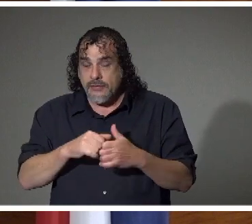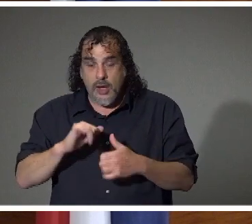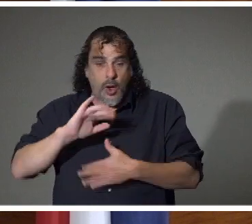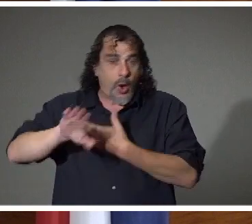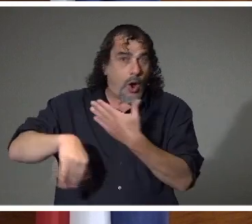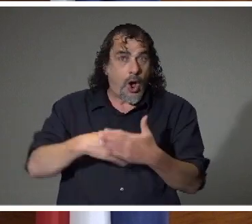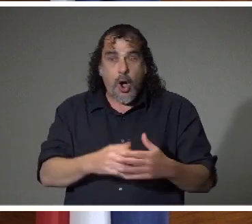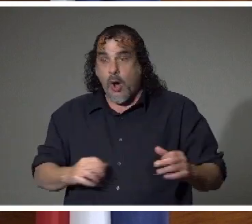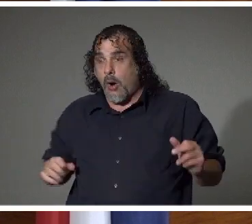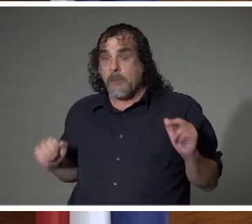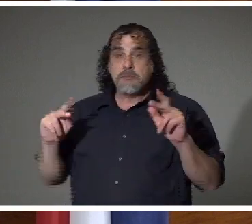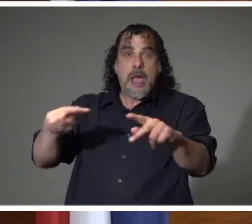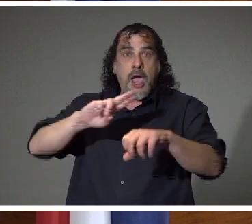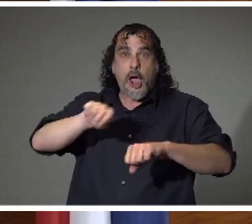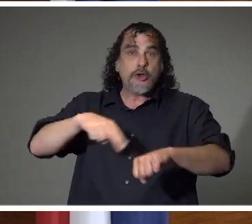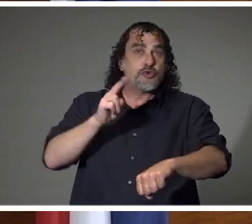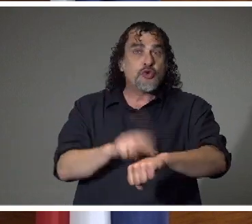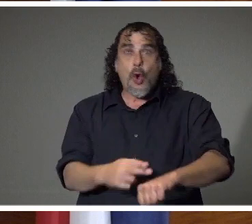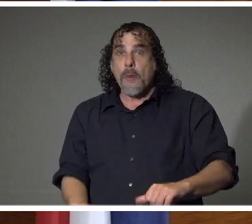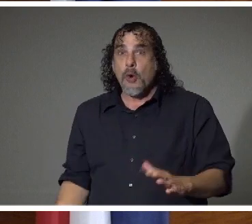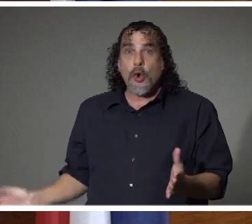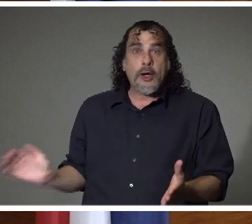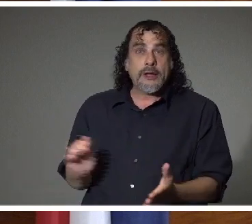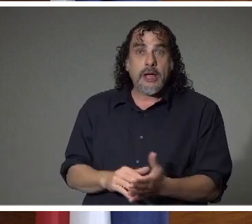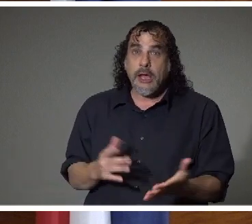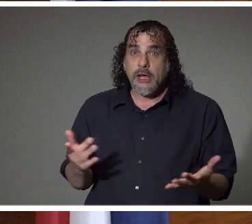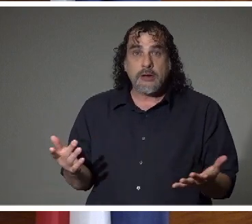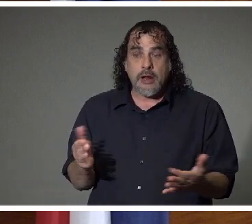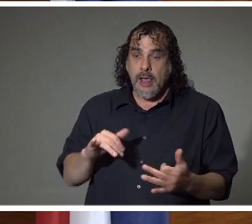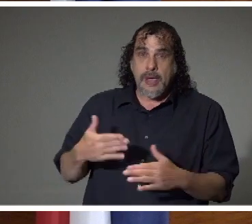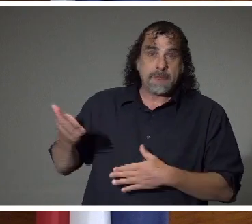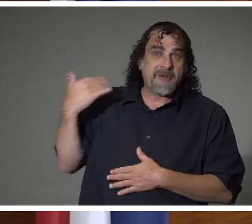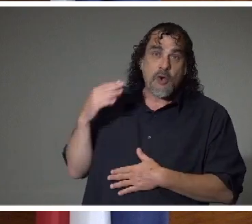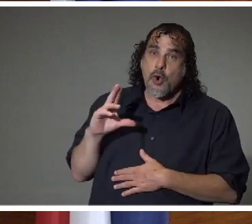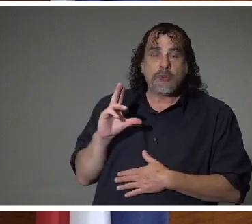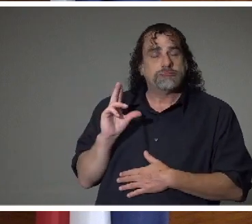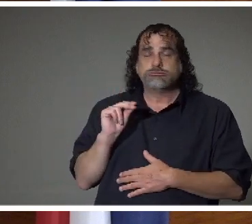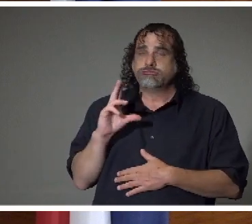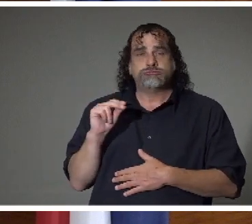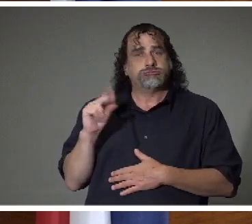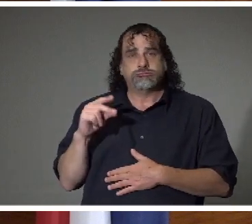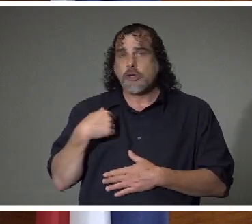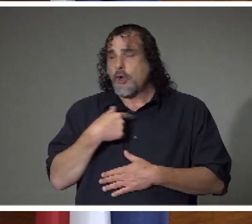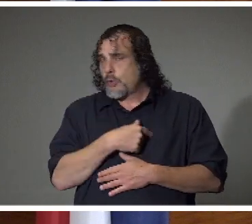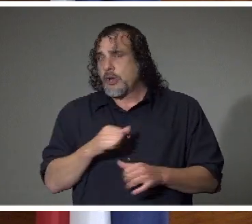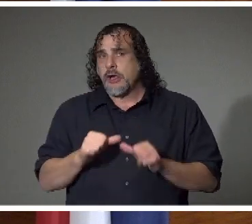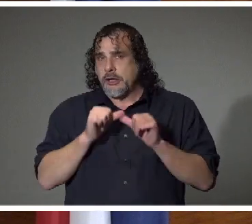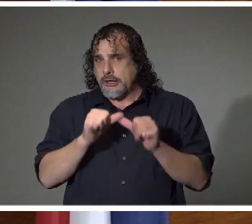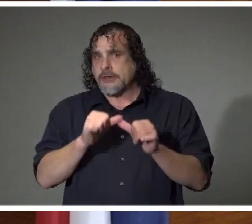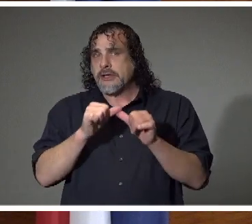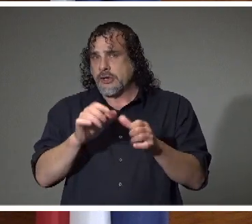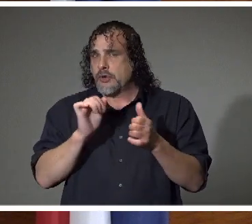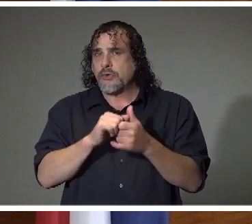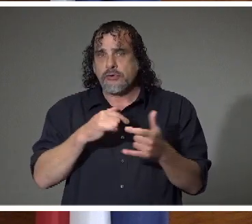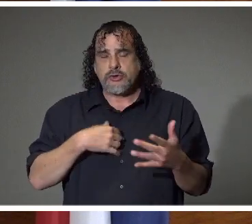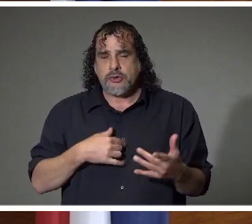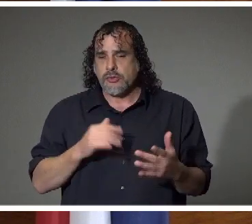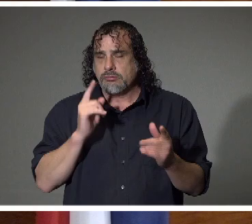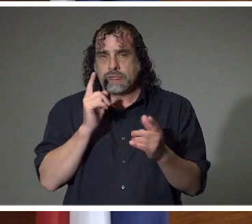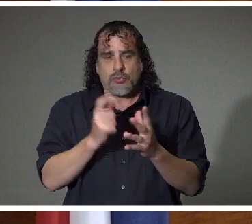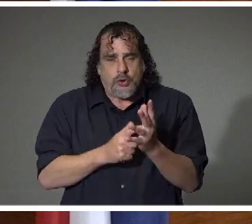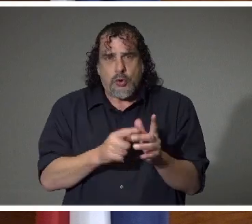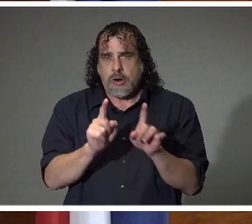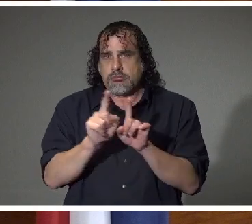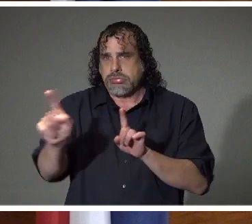return to normal as normal existed several months ago. We are going to continue to require social